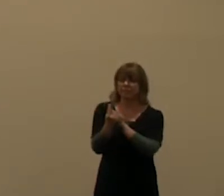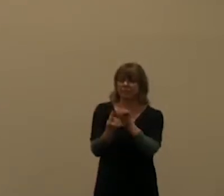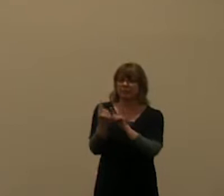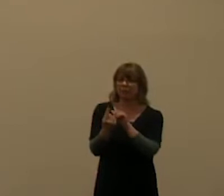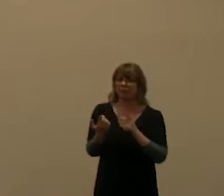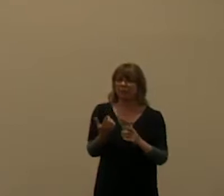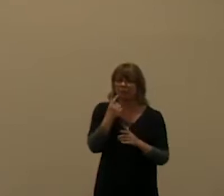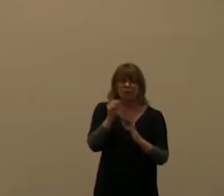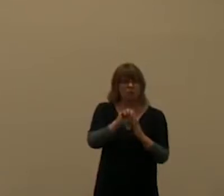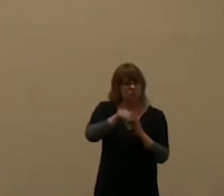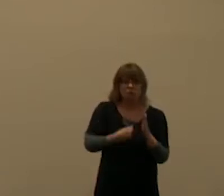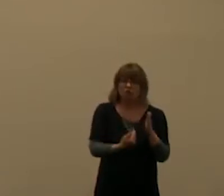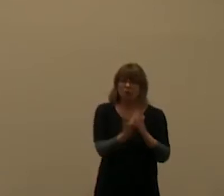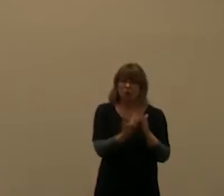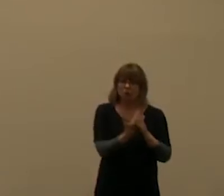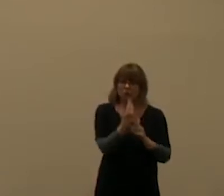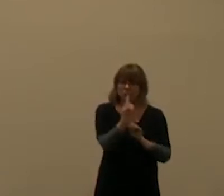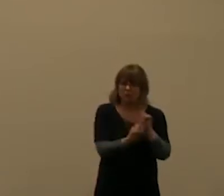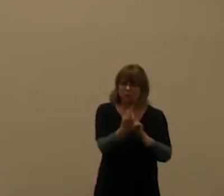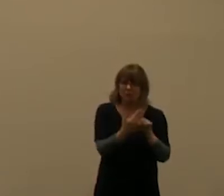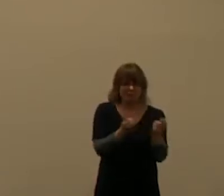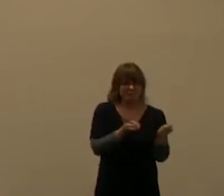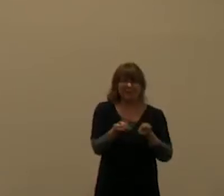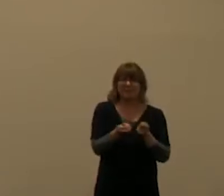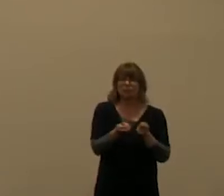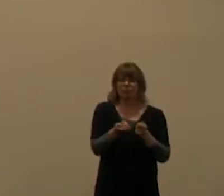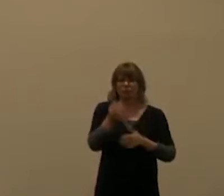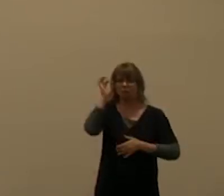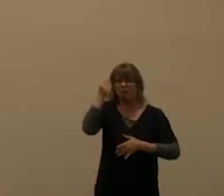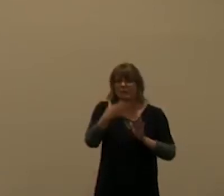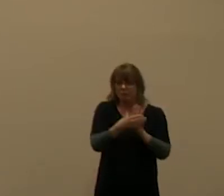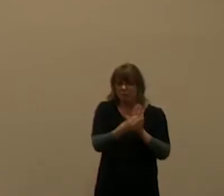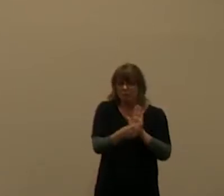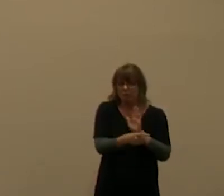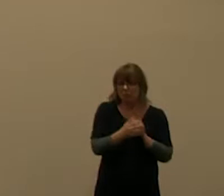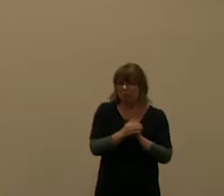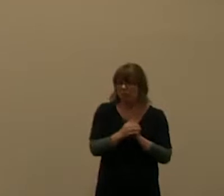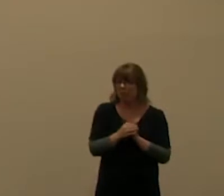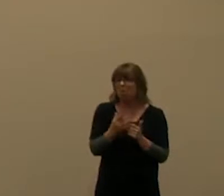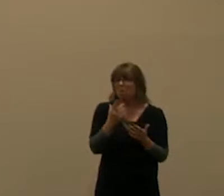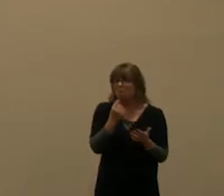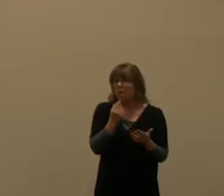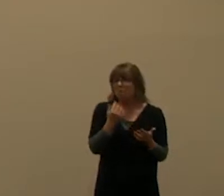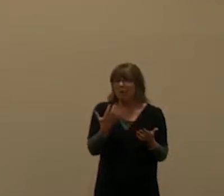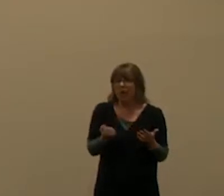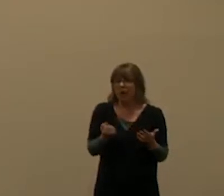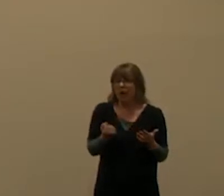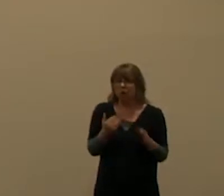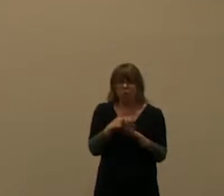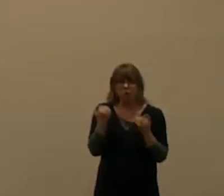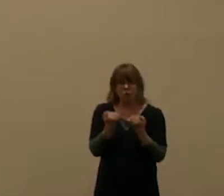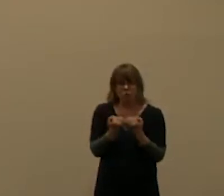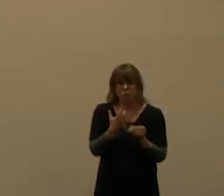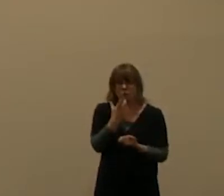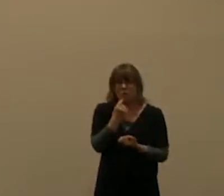have project update meetings like steering committees and stuff like that. We might do workshops if we